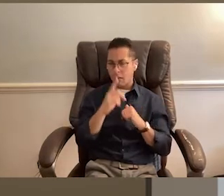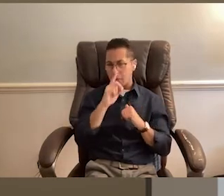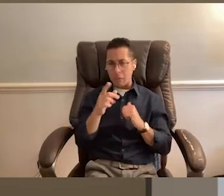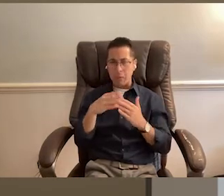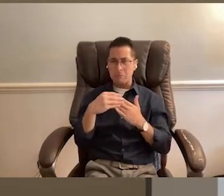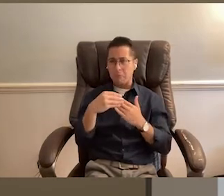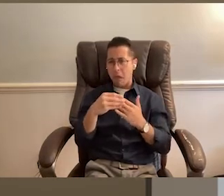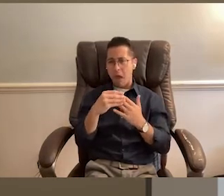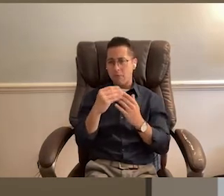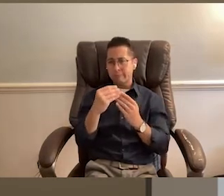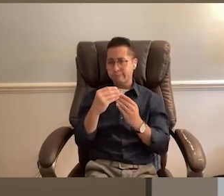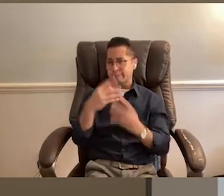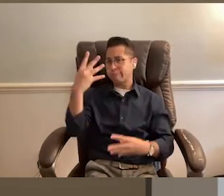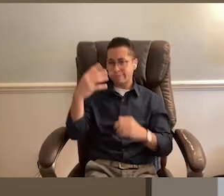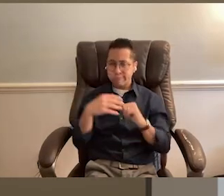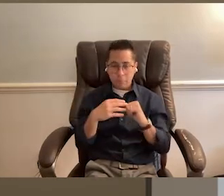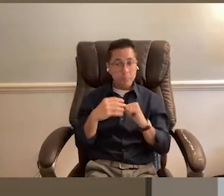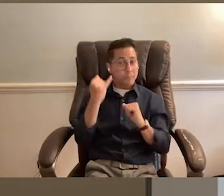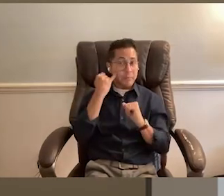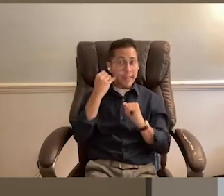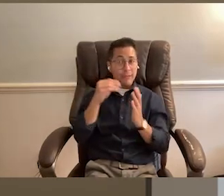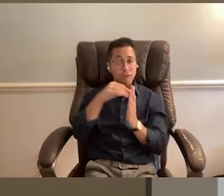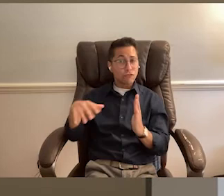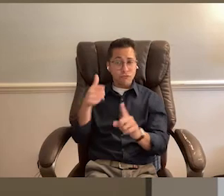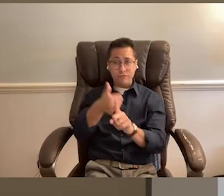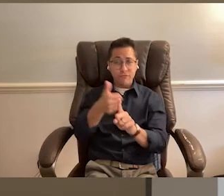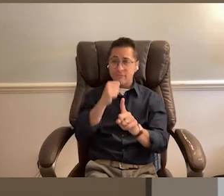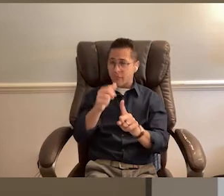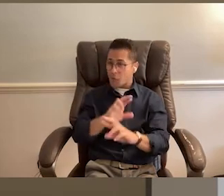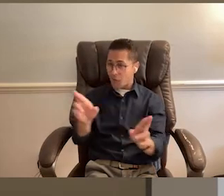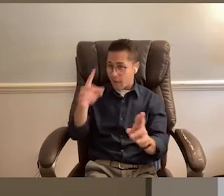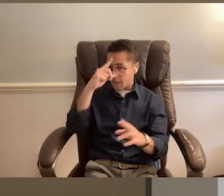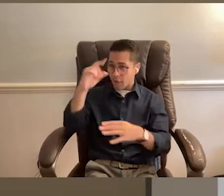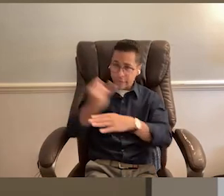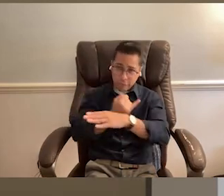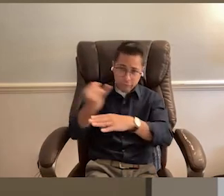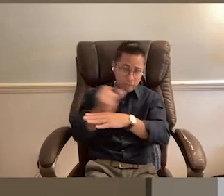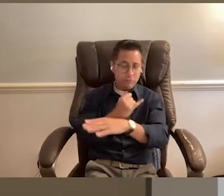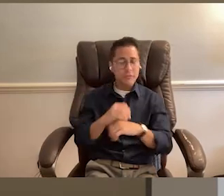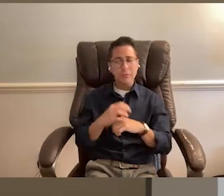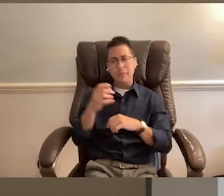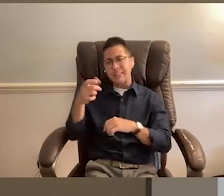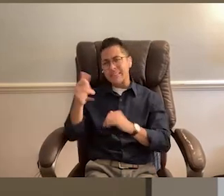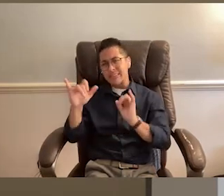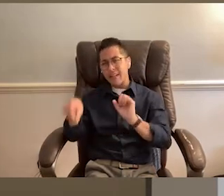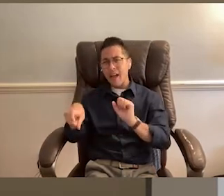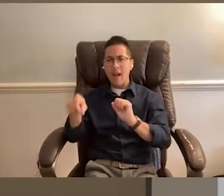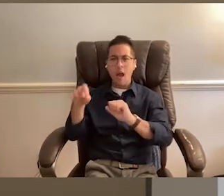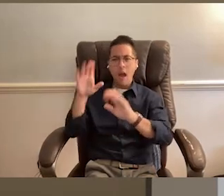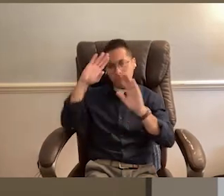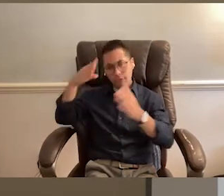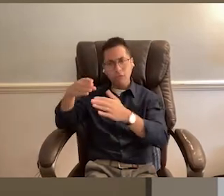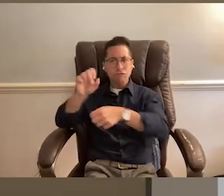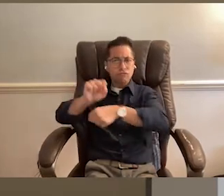we take steps to place them in an internship, which we have partners all around campus, so our students, I don't know if